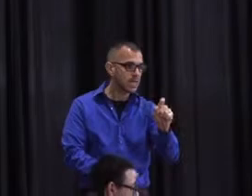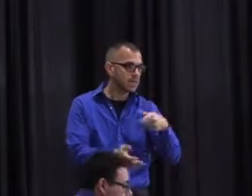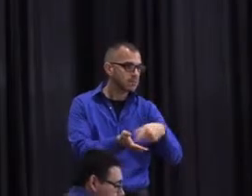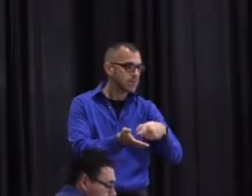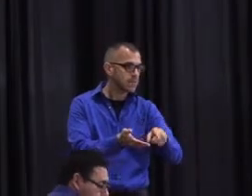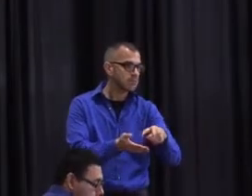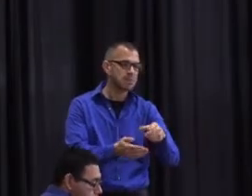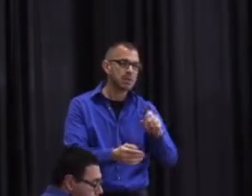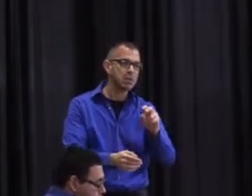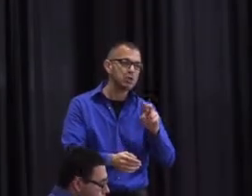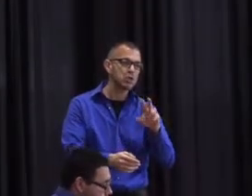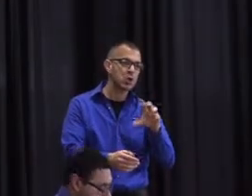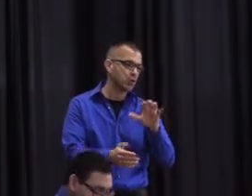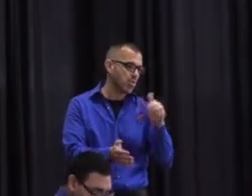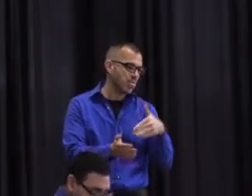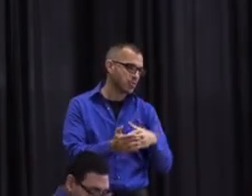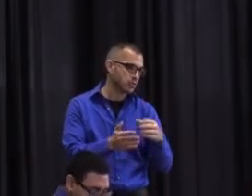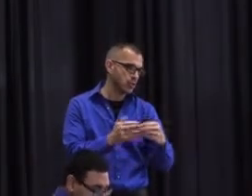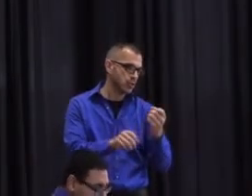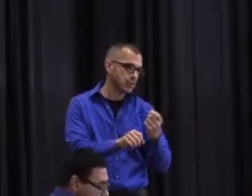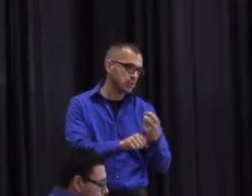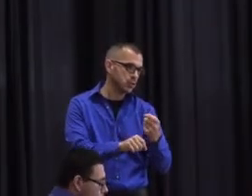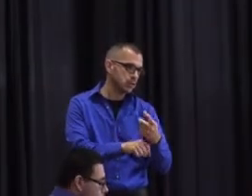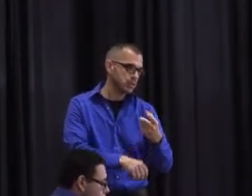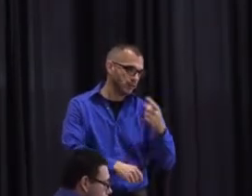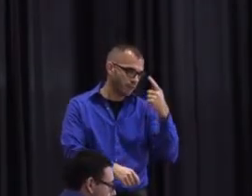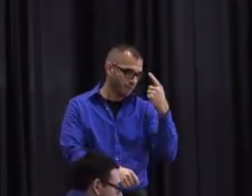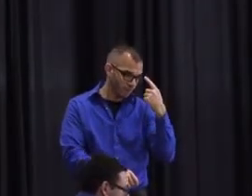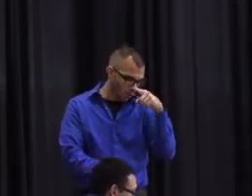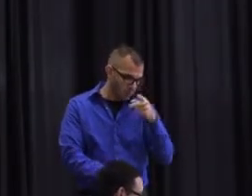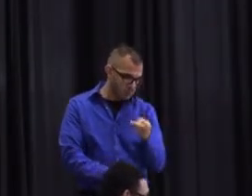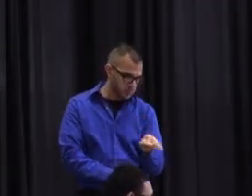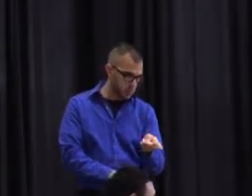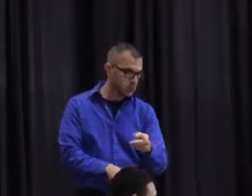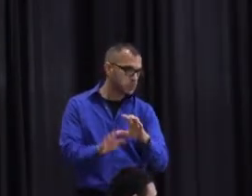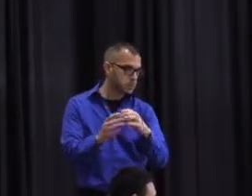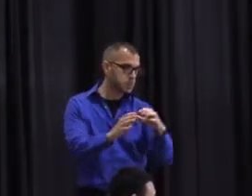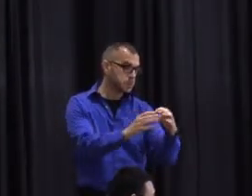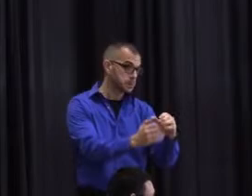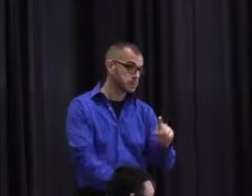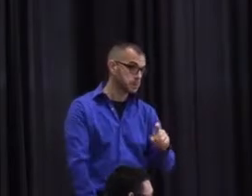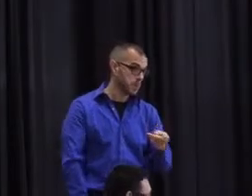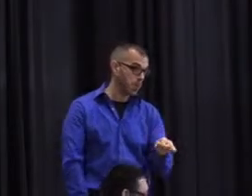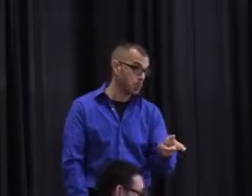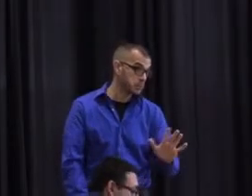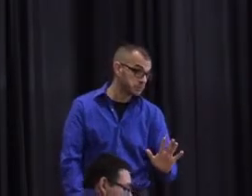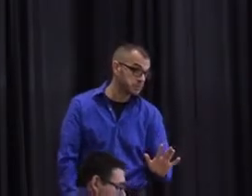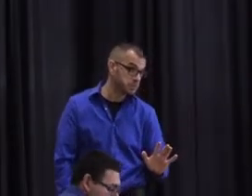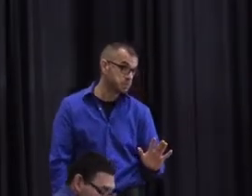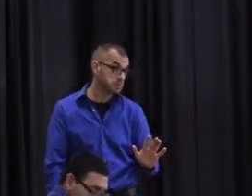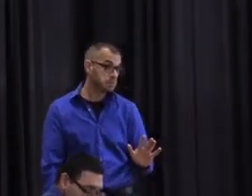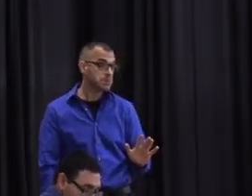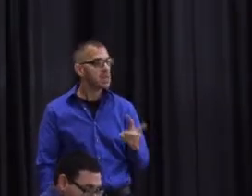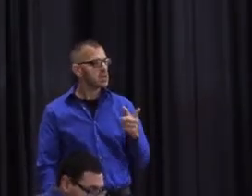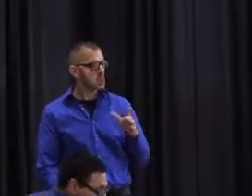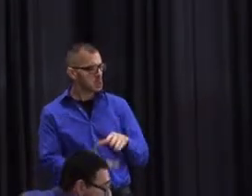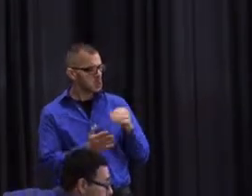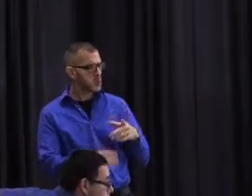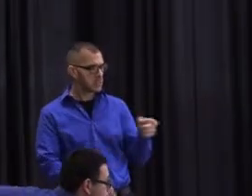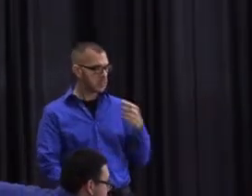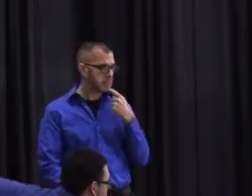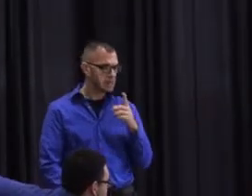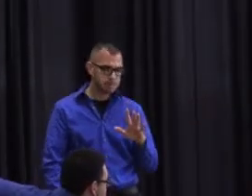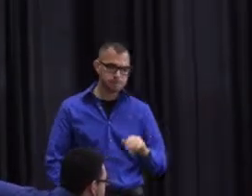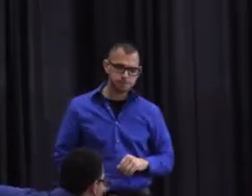taxpayers, $200,000 a year for just those 2 courses. The students